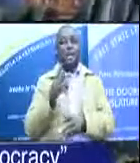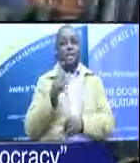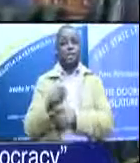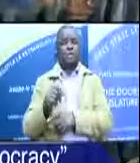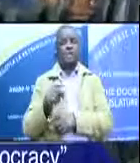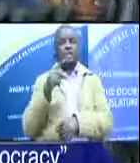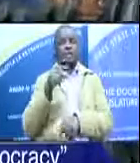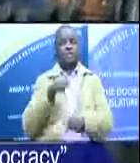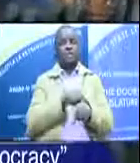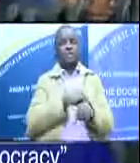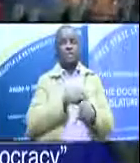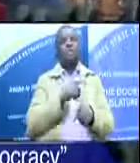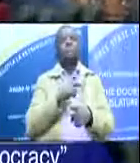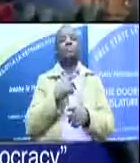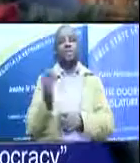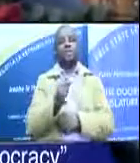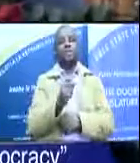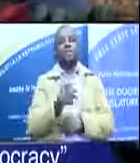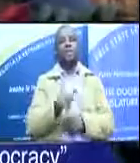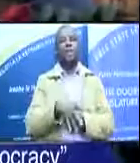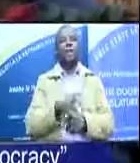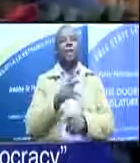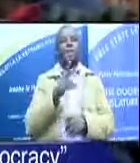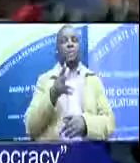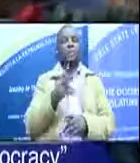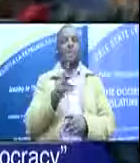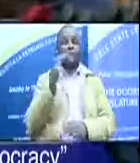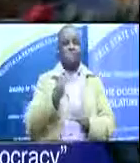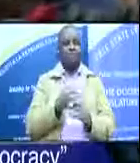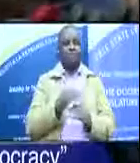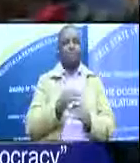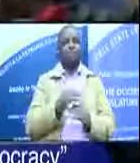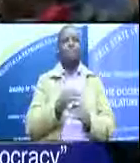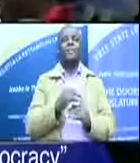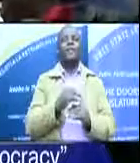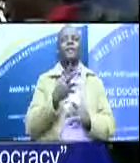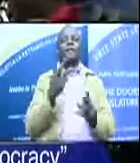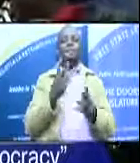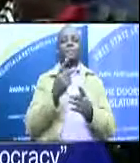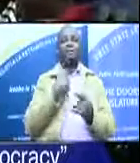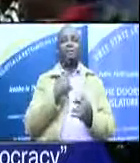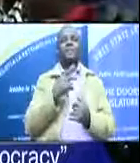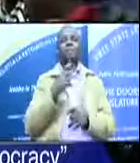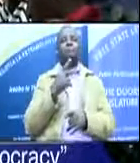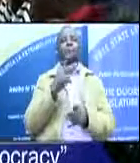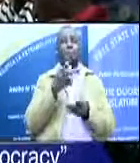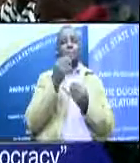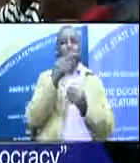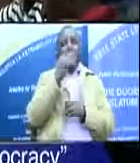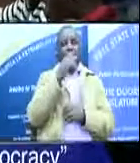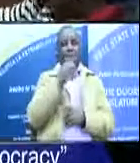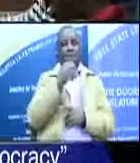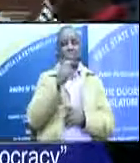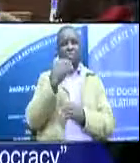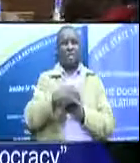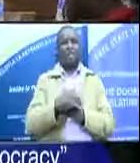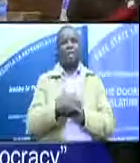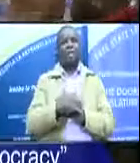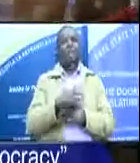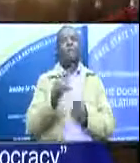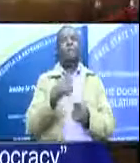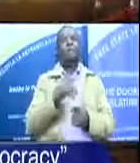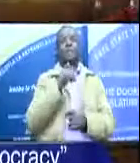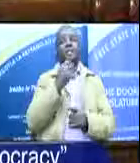clinical psychologists. We shall also reduce the backlog of forensic mental evaluations and treatment of state